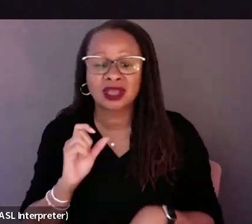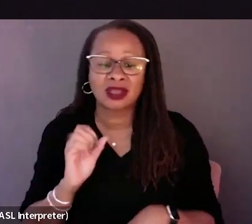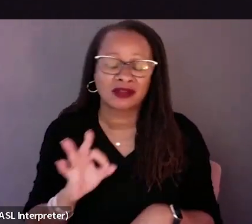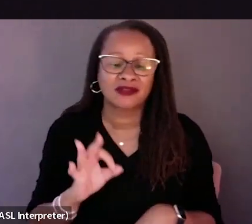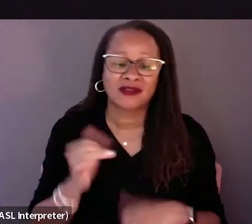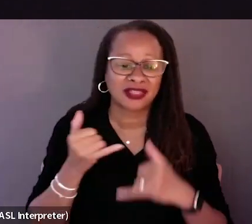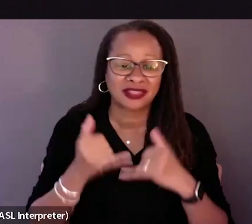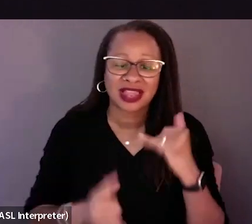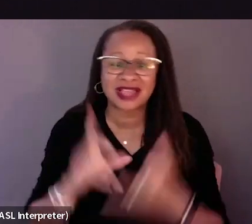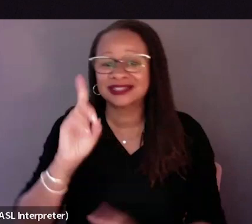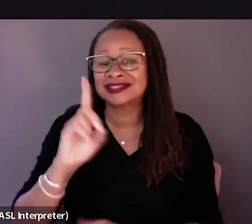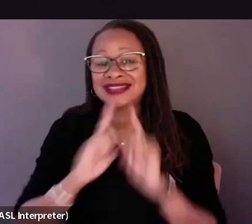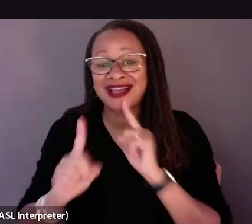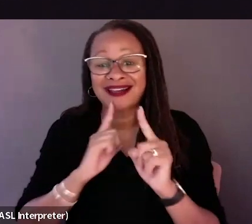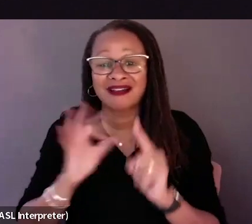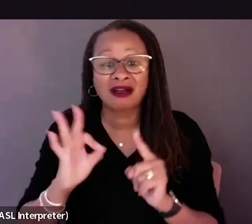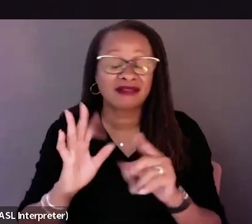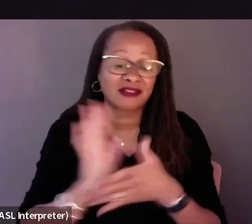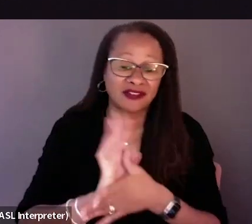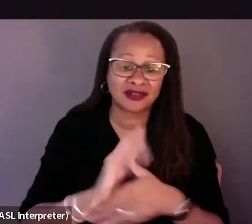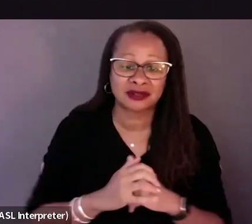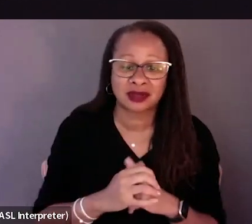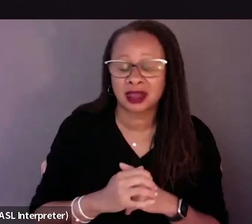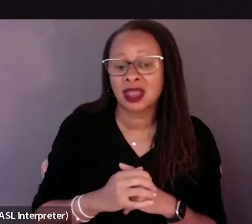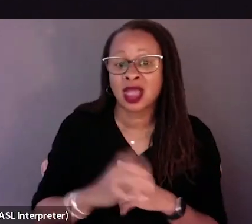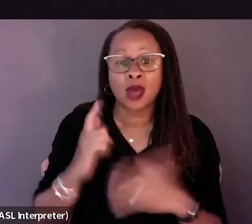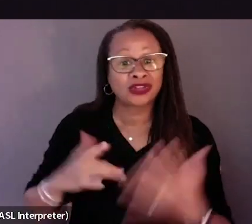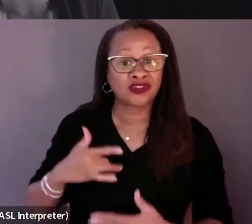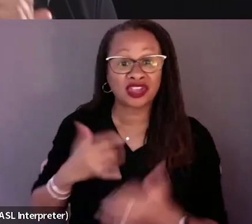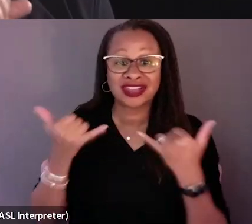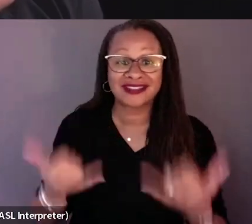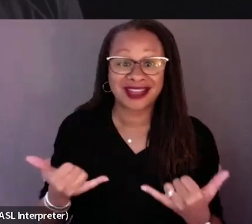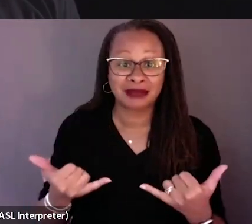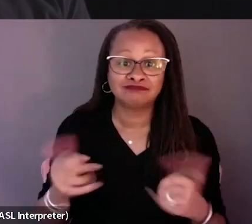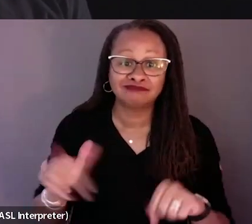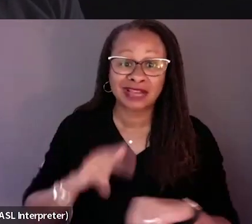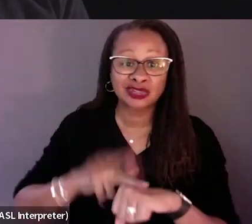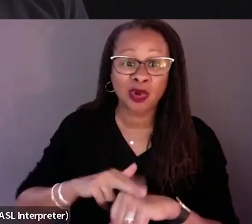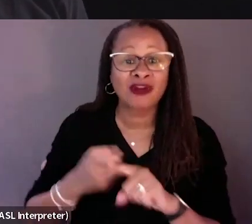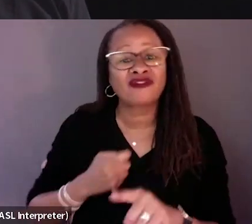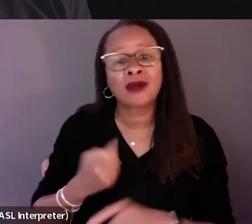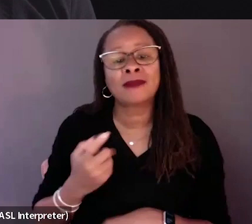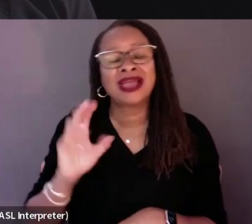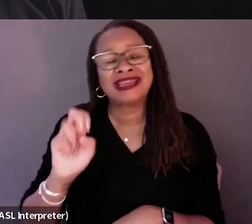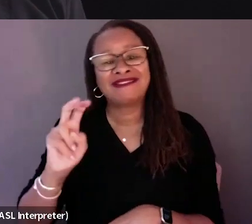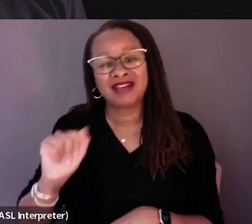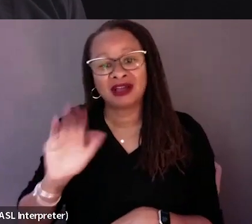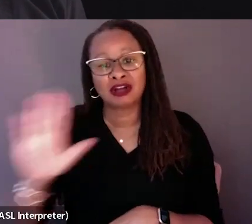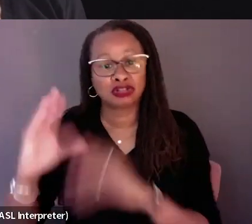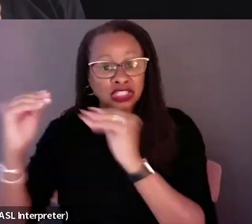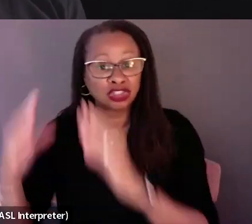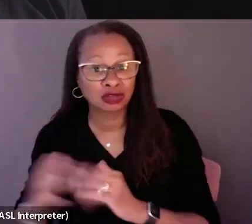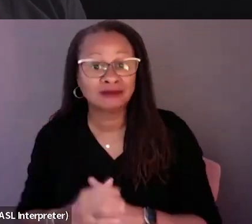the last dialogue of the film, it's what you feel right now, it's normal. Yes, and I think that it certainly makes